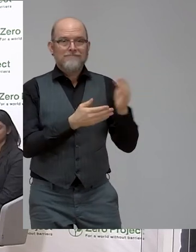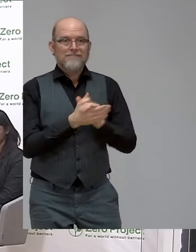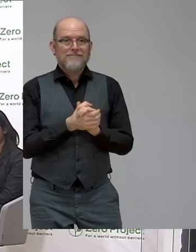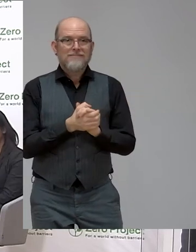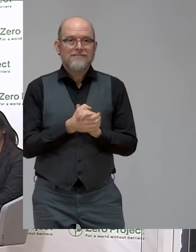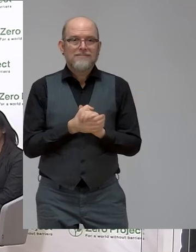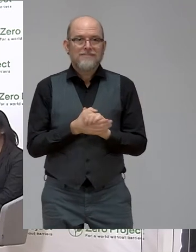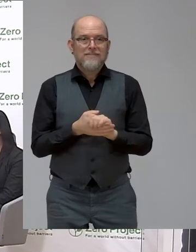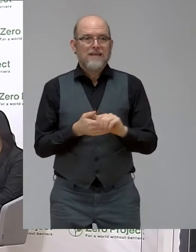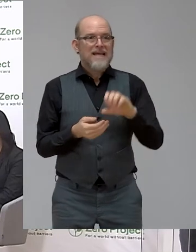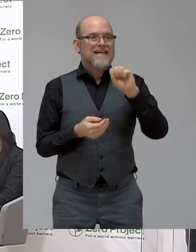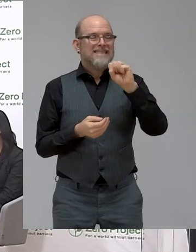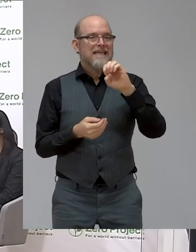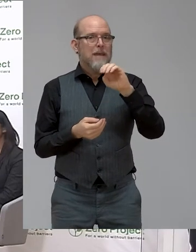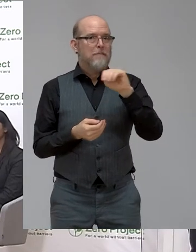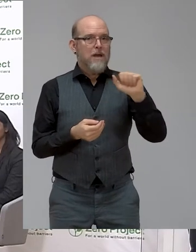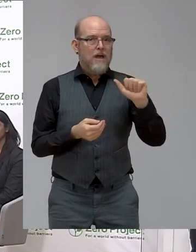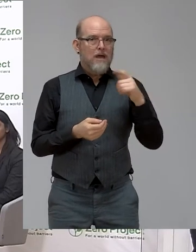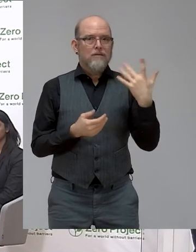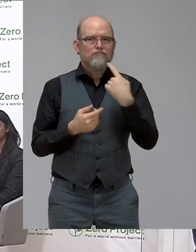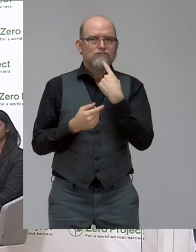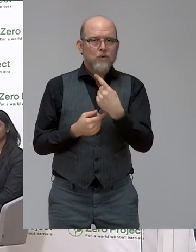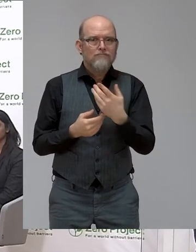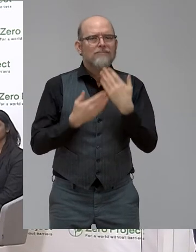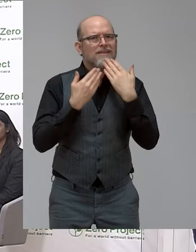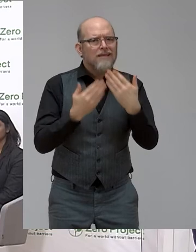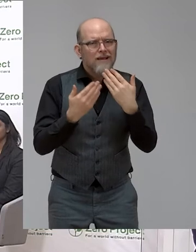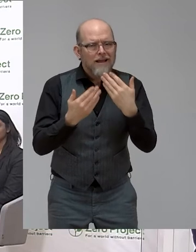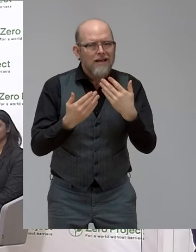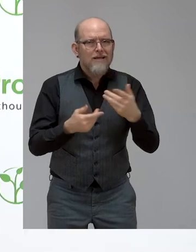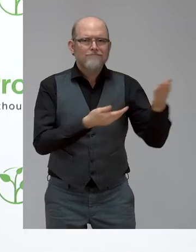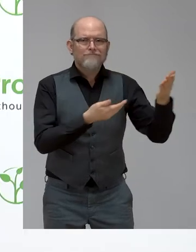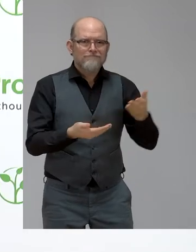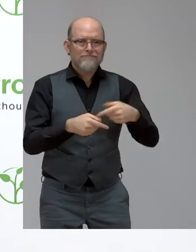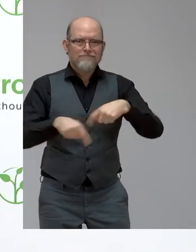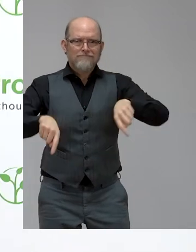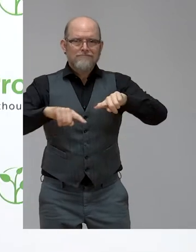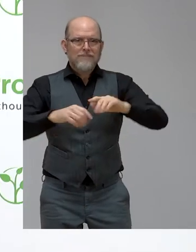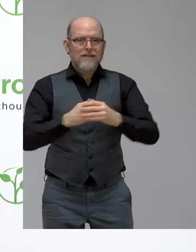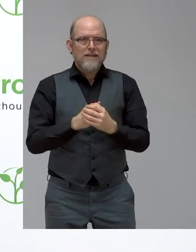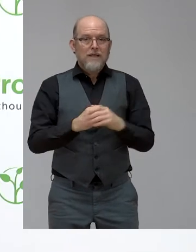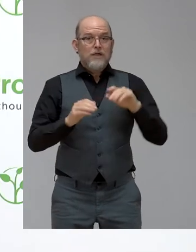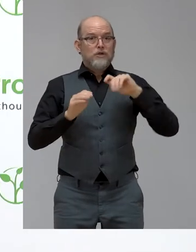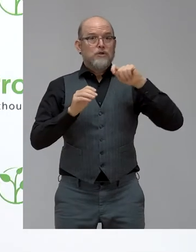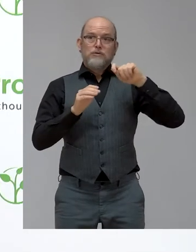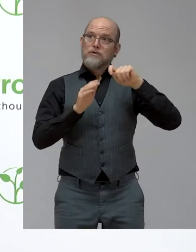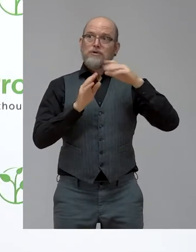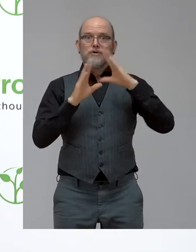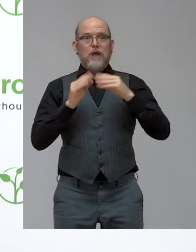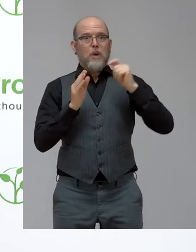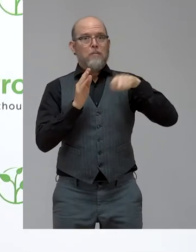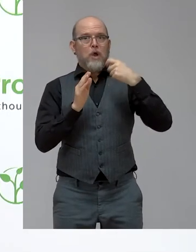Welcome, everyone, on behalf of the Zero Project Impact Transfer Team to our session today. We're very pleased and honored to have you with